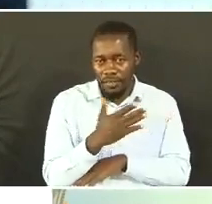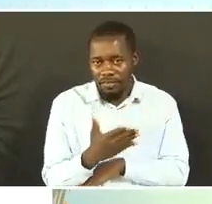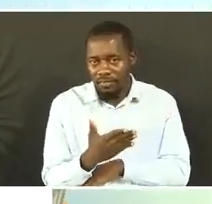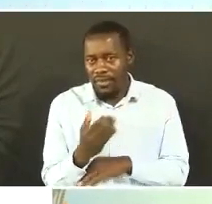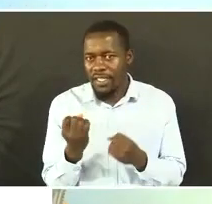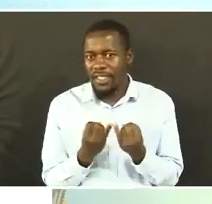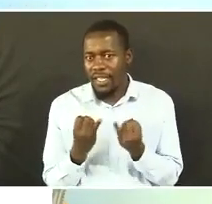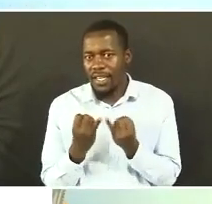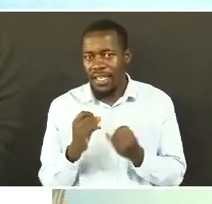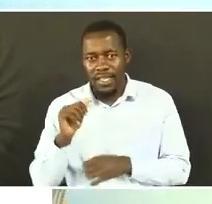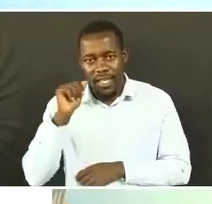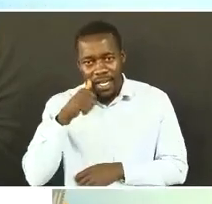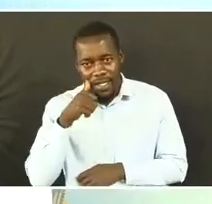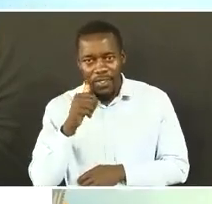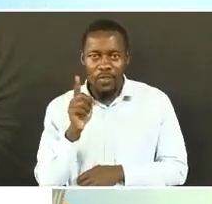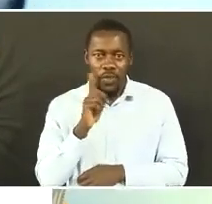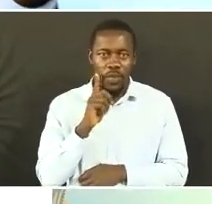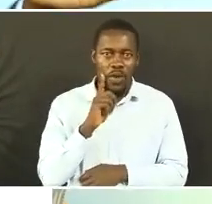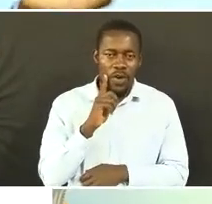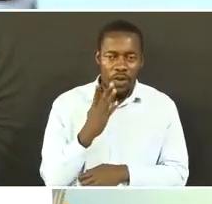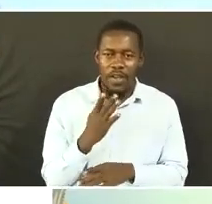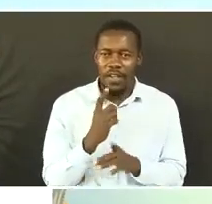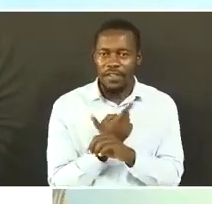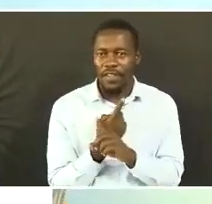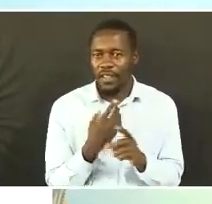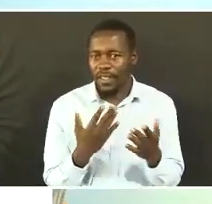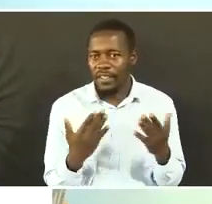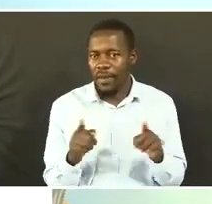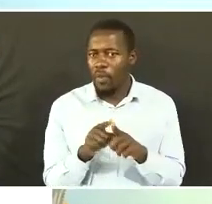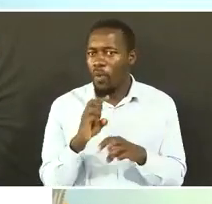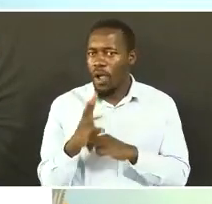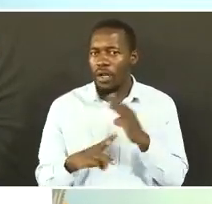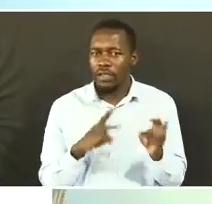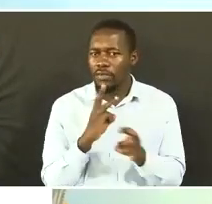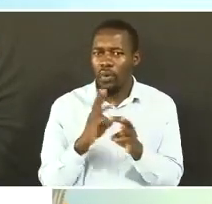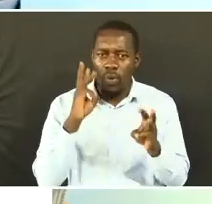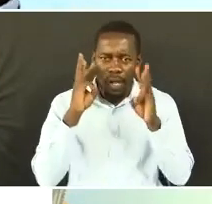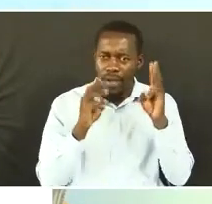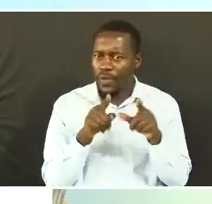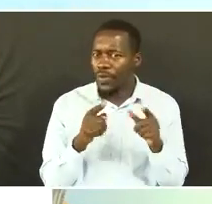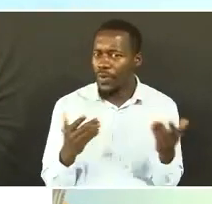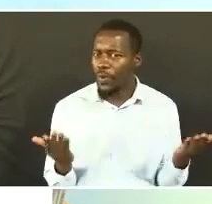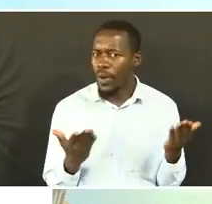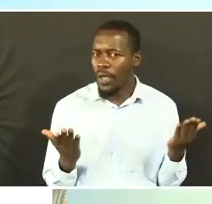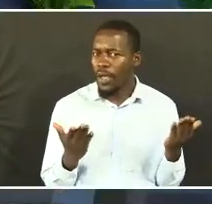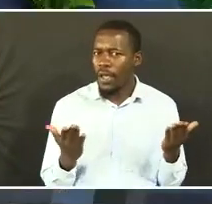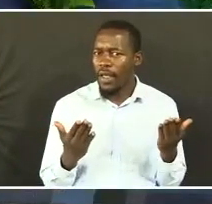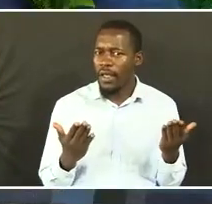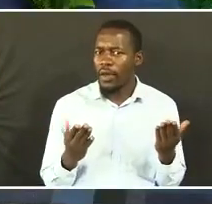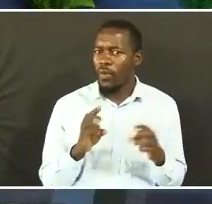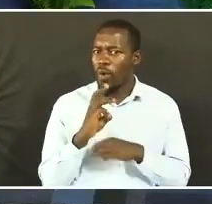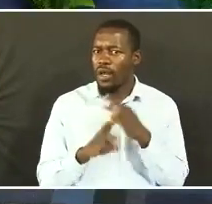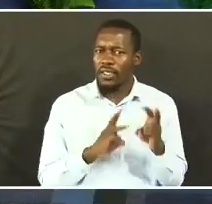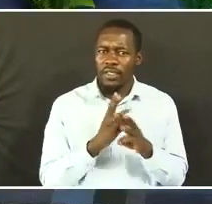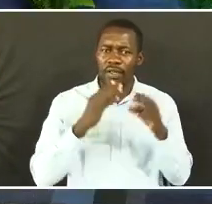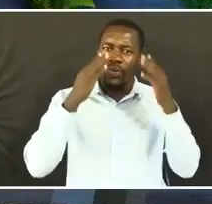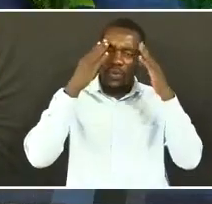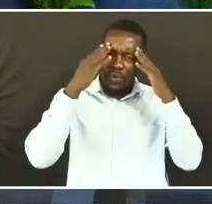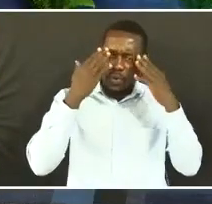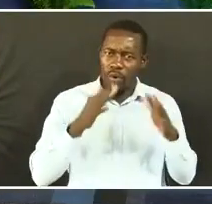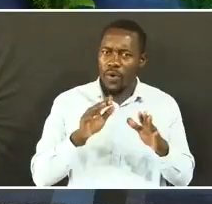Tomorrow, a mishmash of signals. Even the world is wondering, where are you? They cannot determine where exactly you